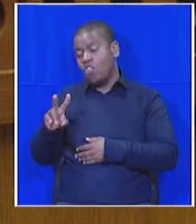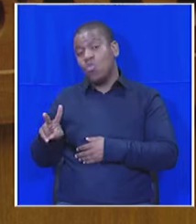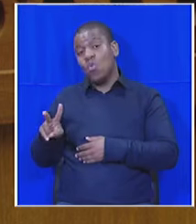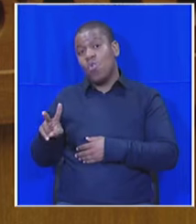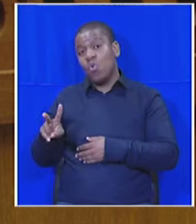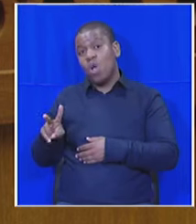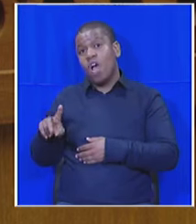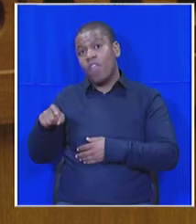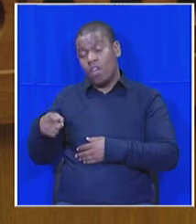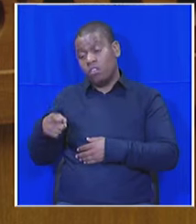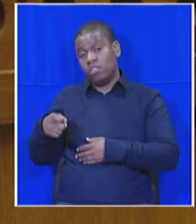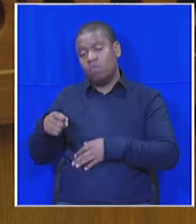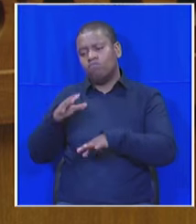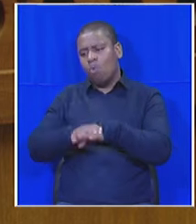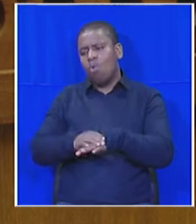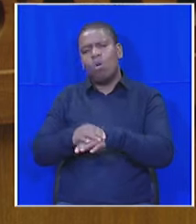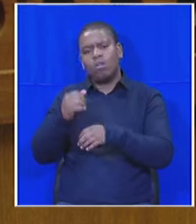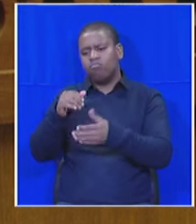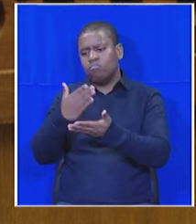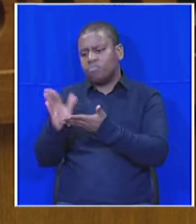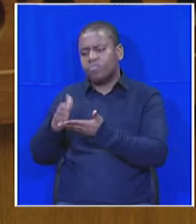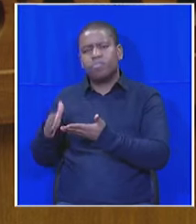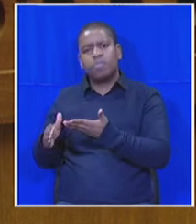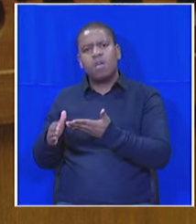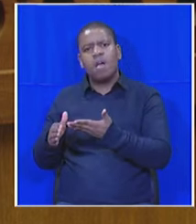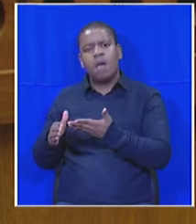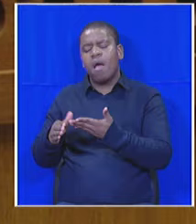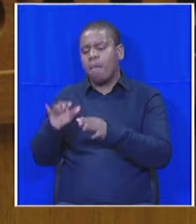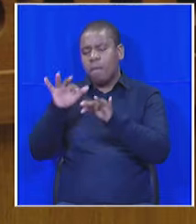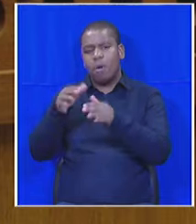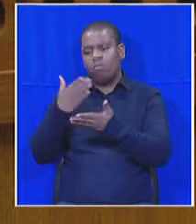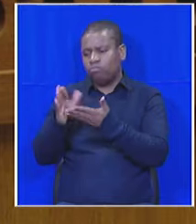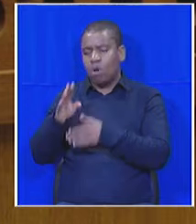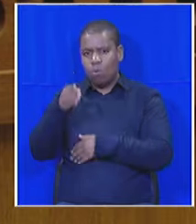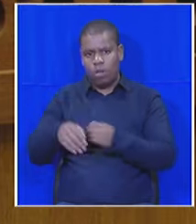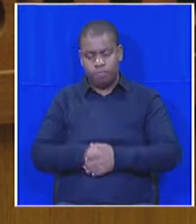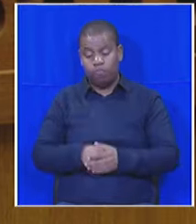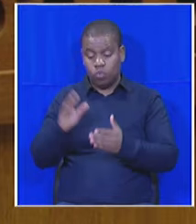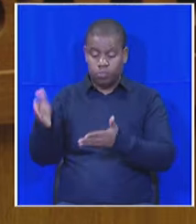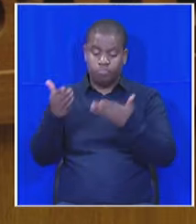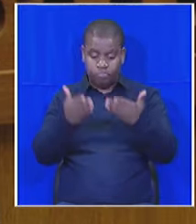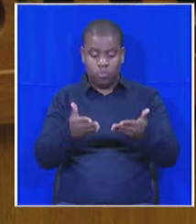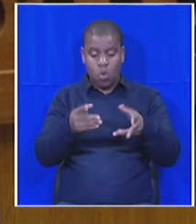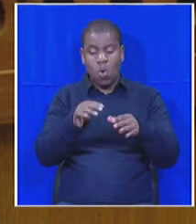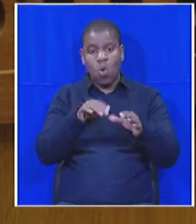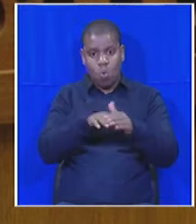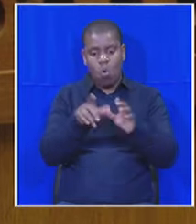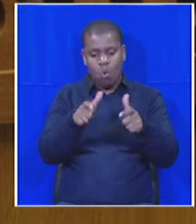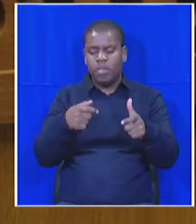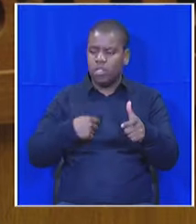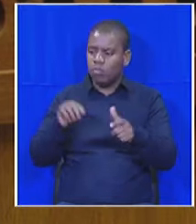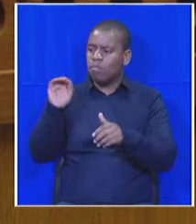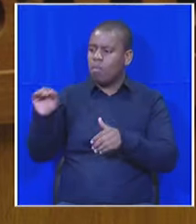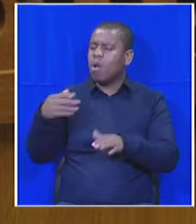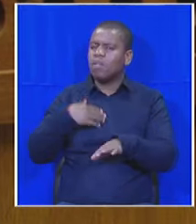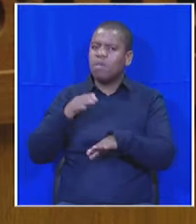mining jobs are receding. The department is highly politicized. They come and present to the committee and they say it's all the fault of low commodity